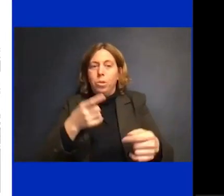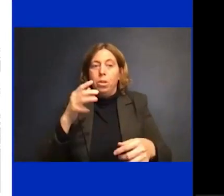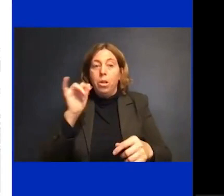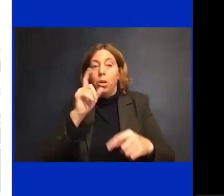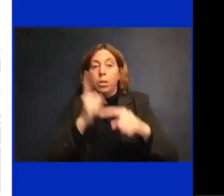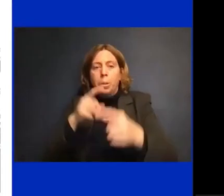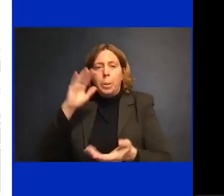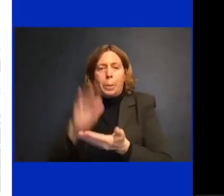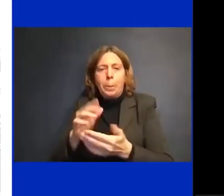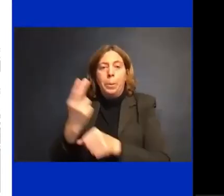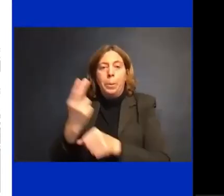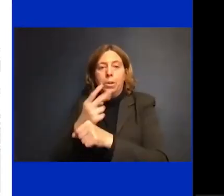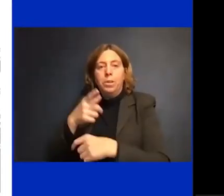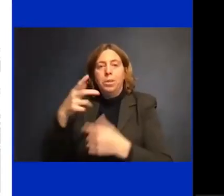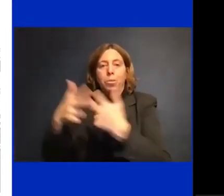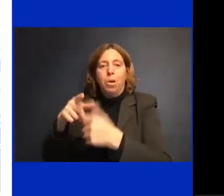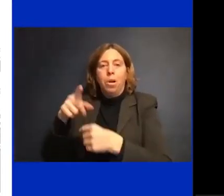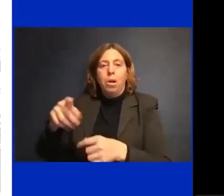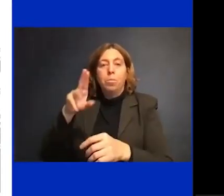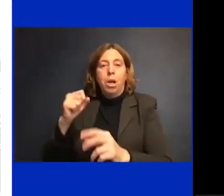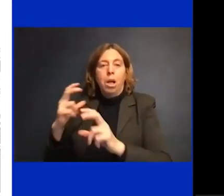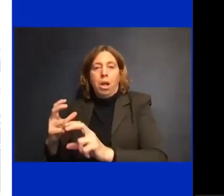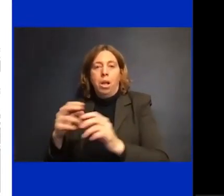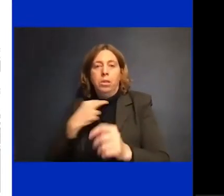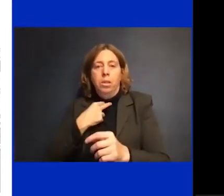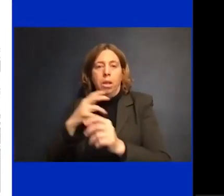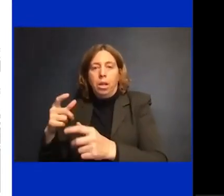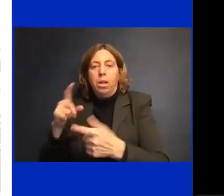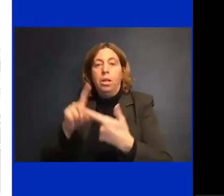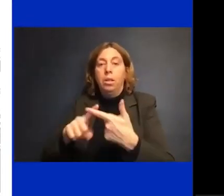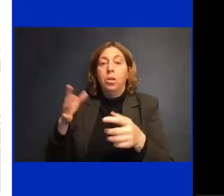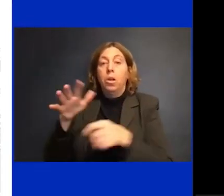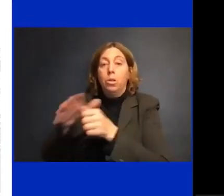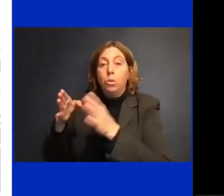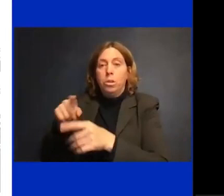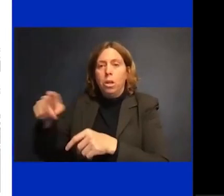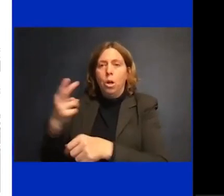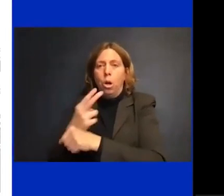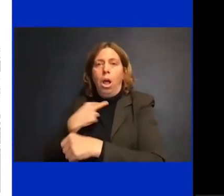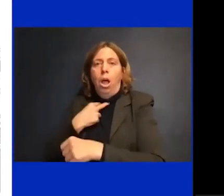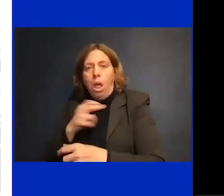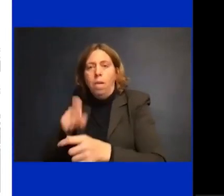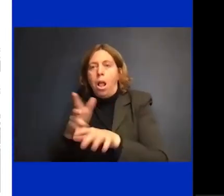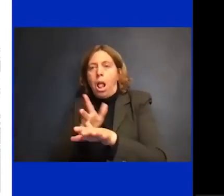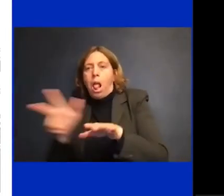for terminal-bound buses on local streets for circulation or terminal access.